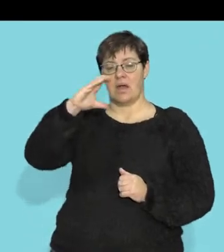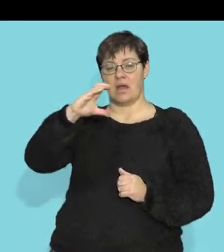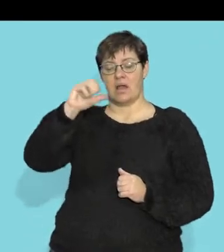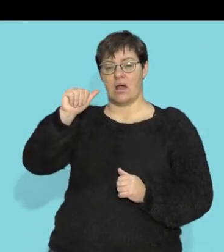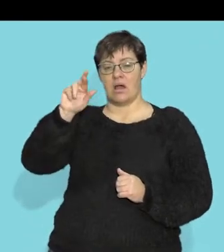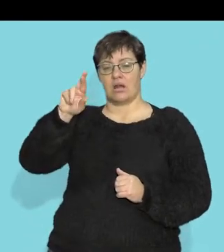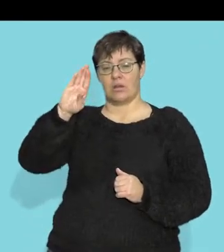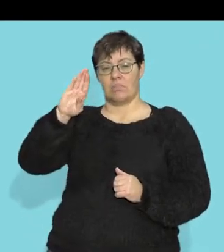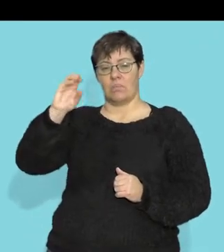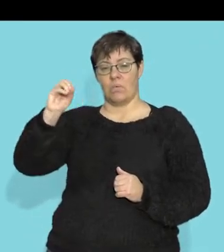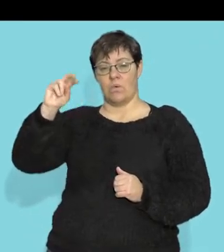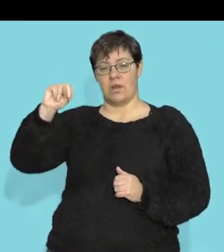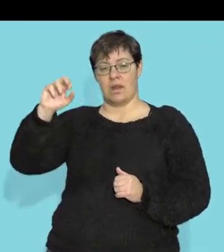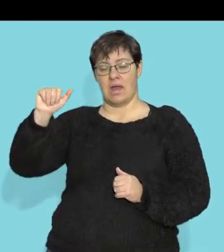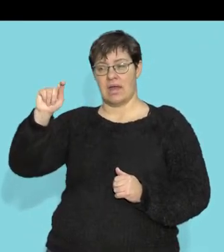bicarbonate